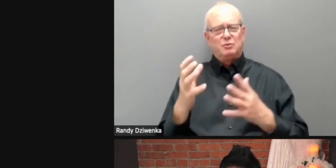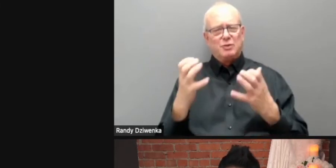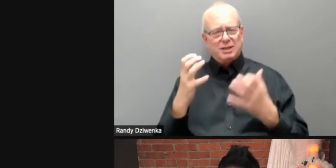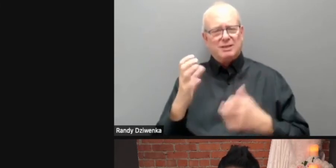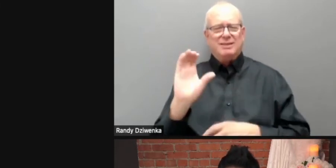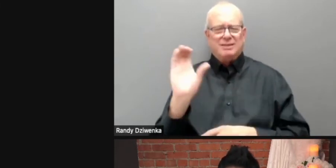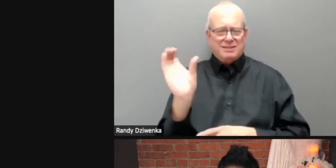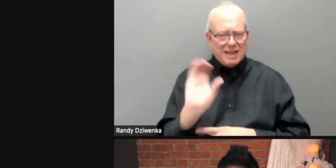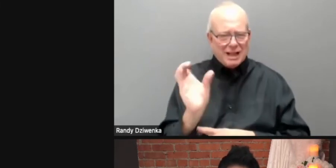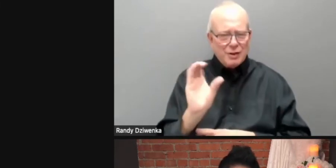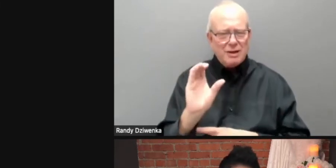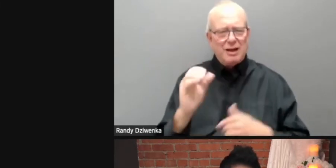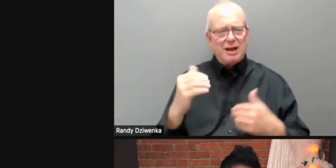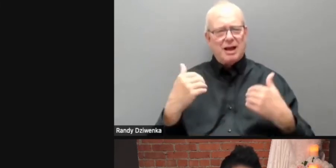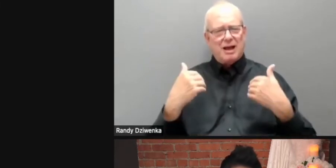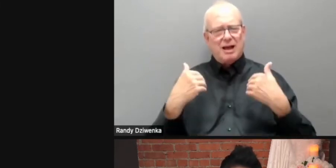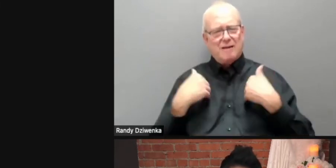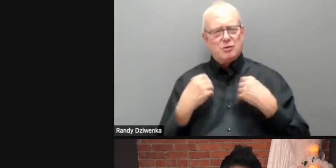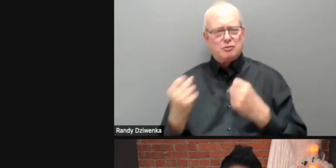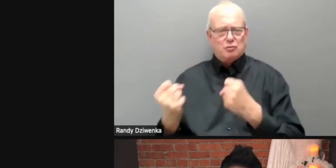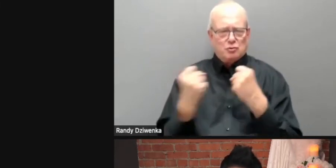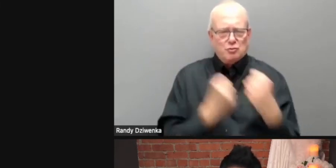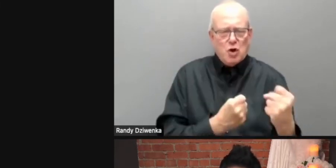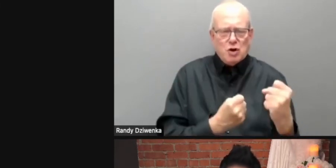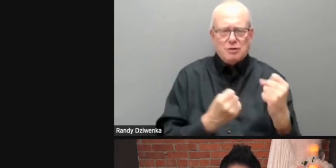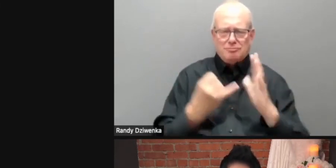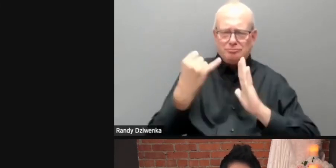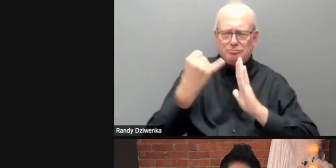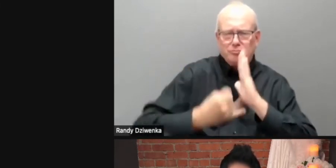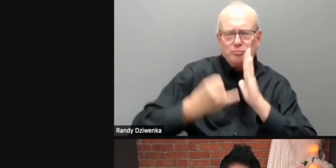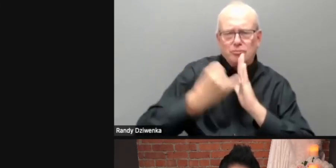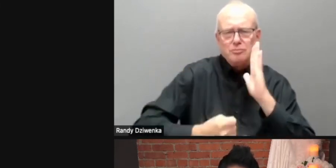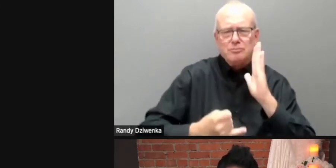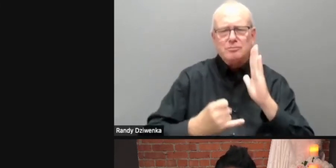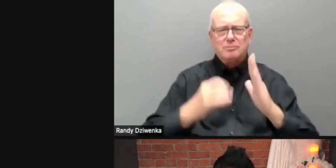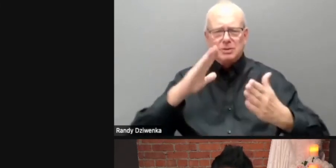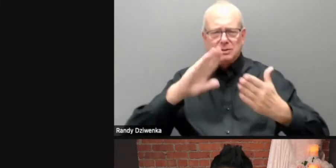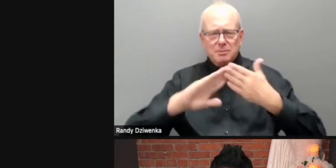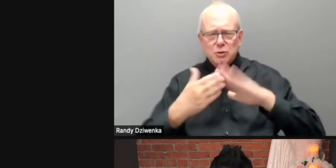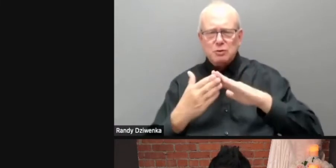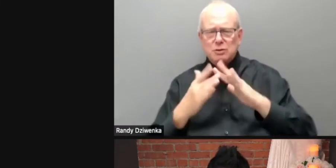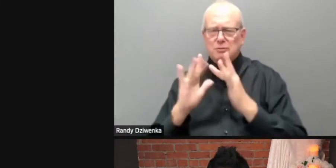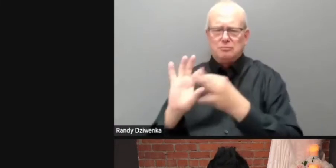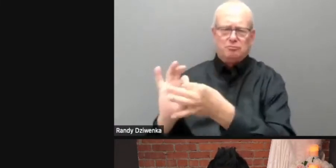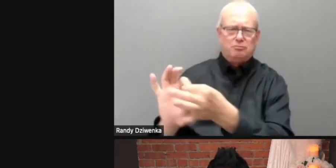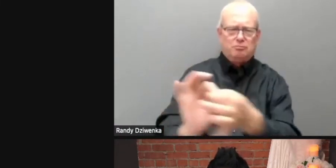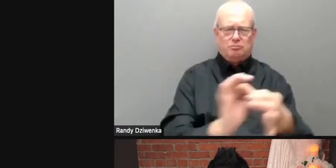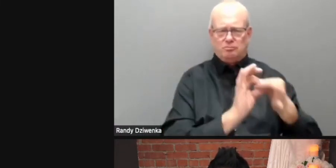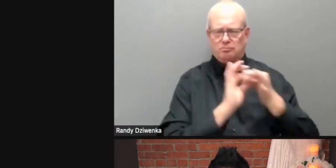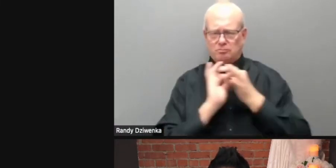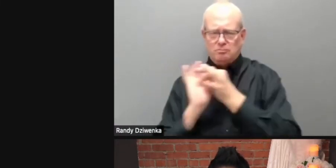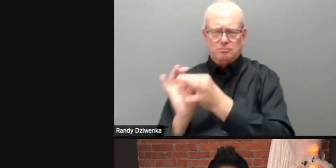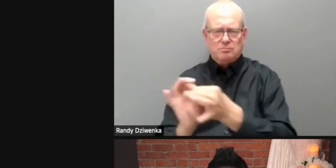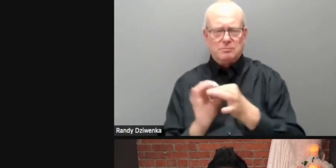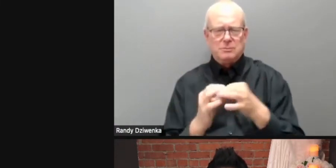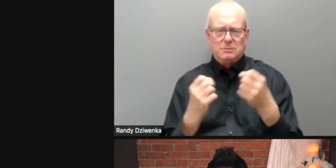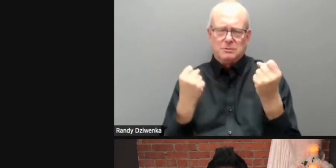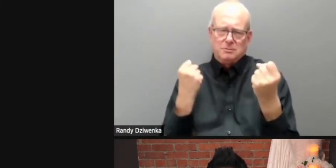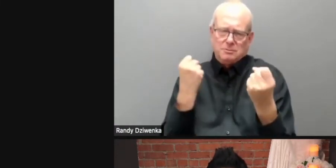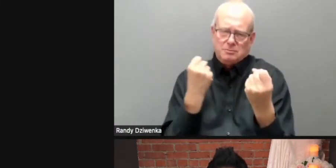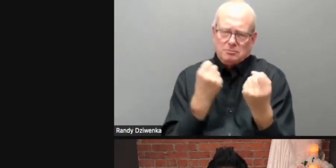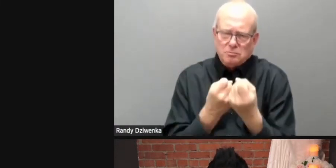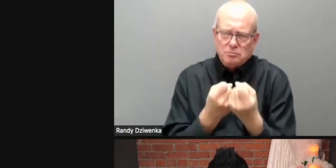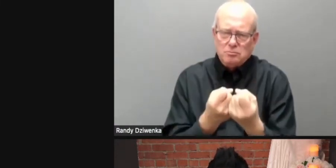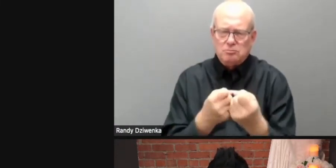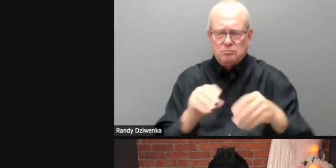community. They're supporting us tonight with the live stream, and we're so happy to be here. We would also like